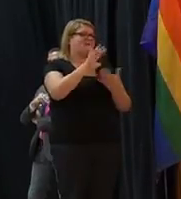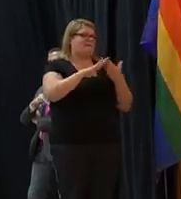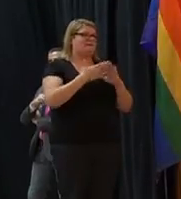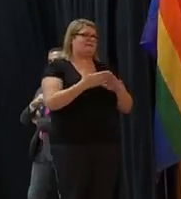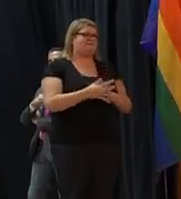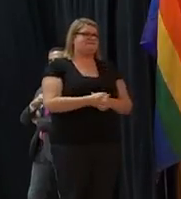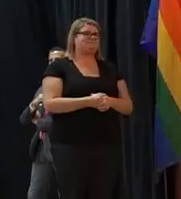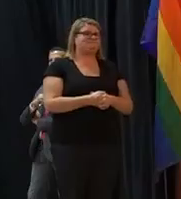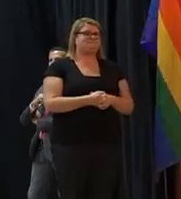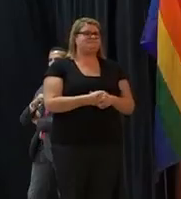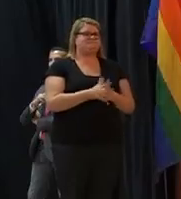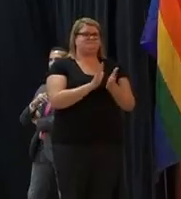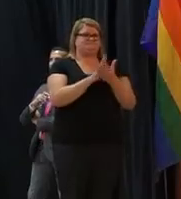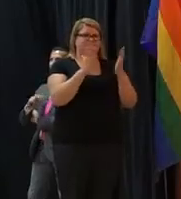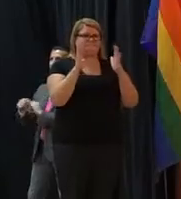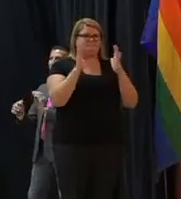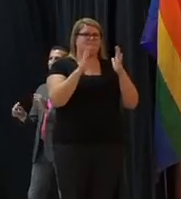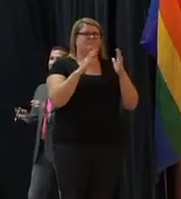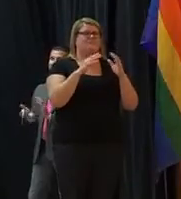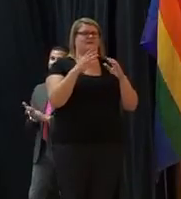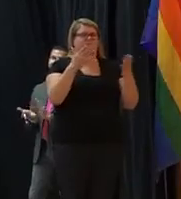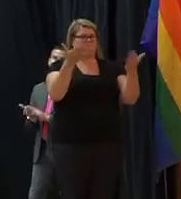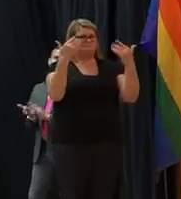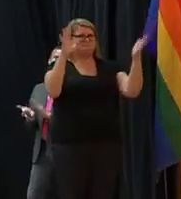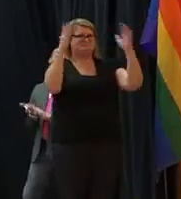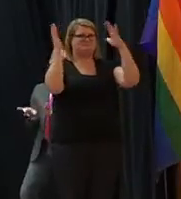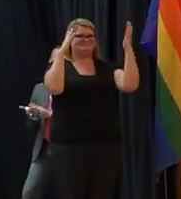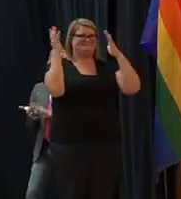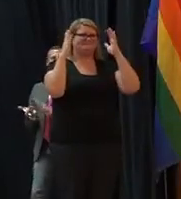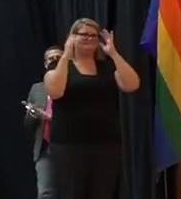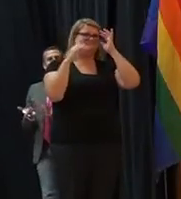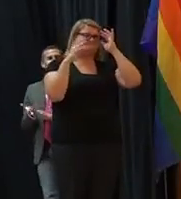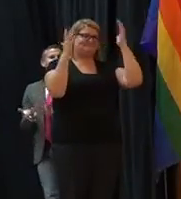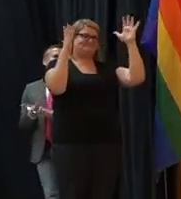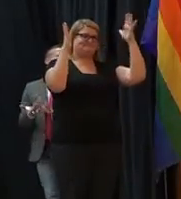Community. American...